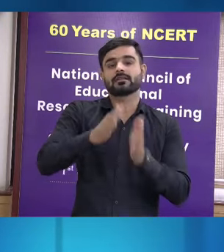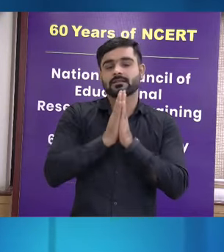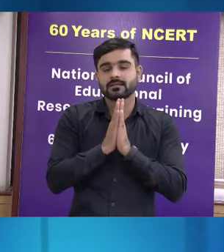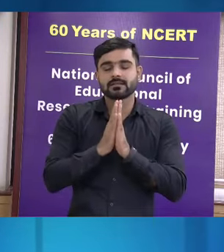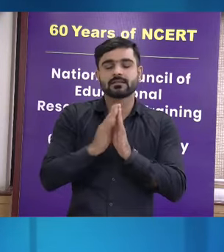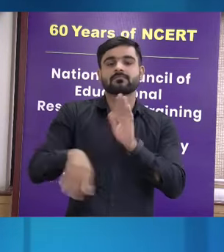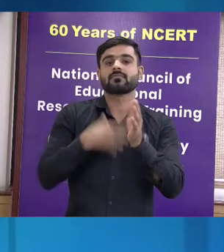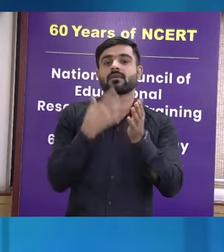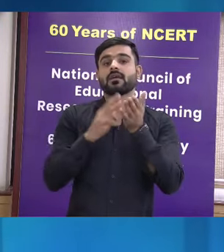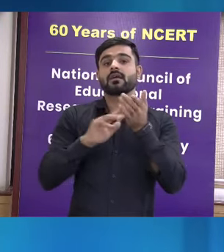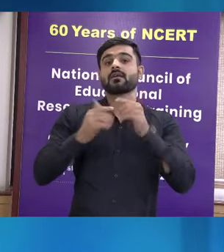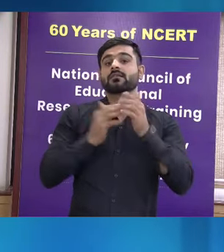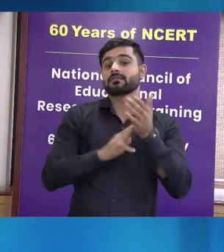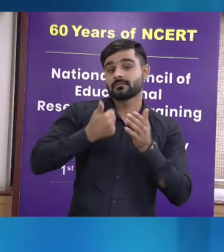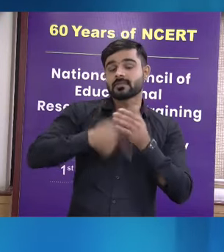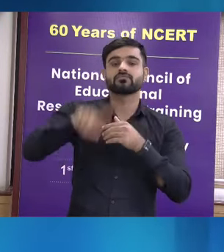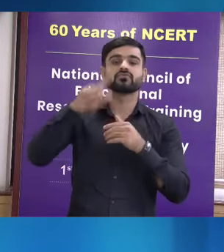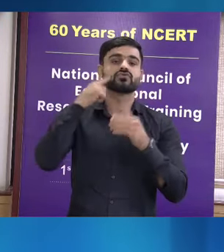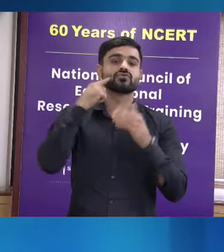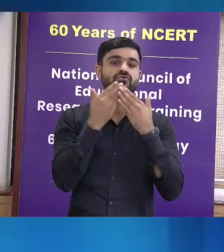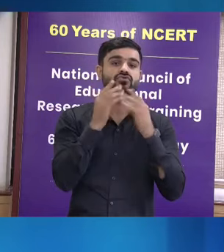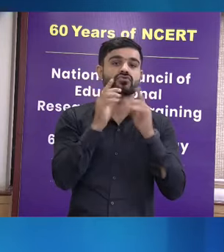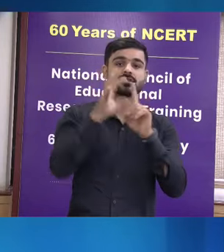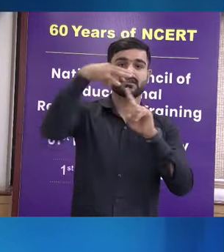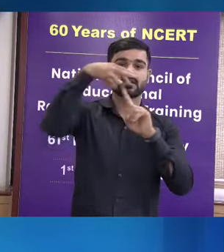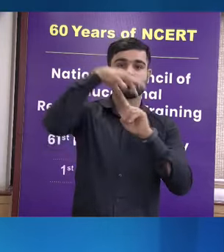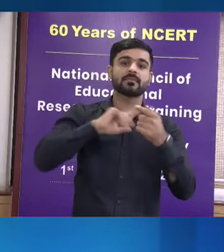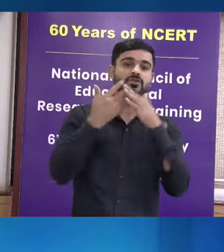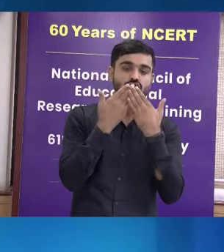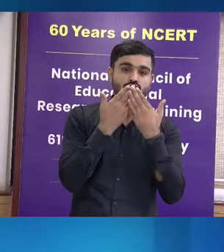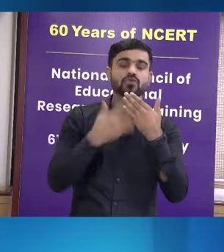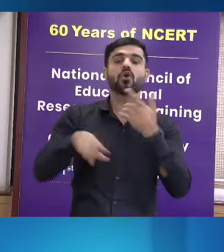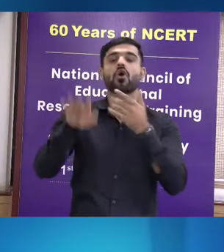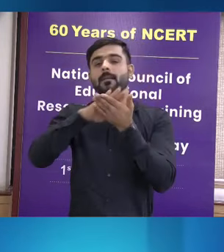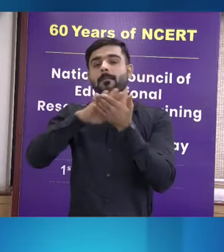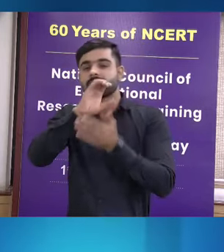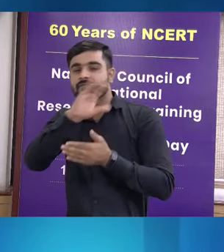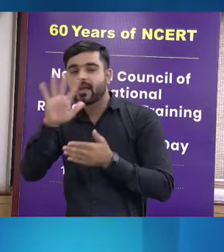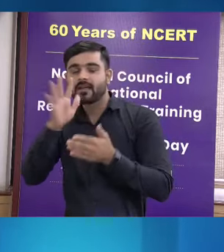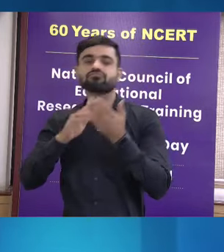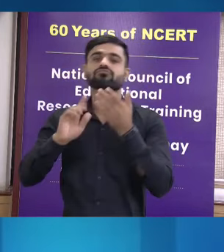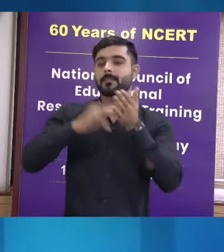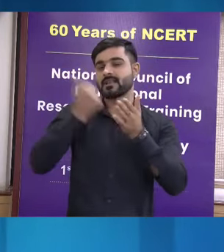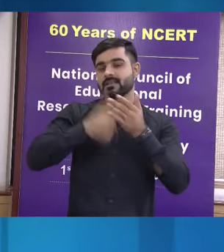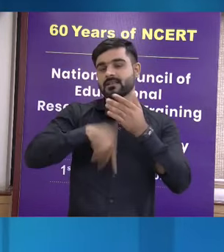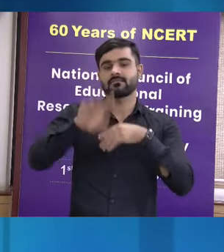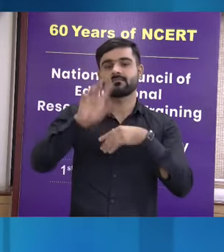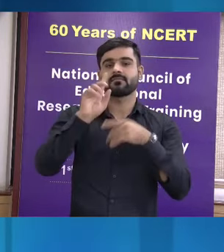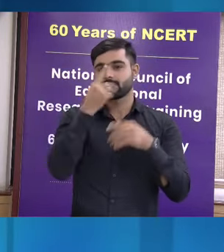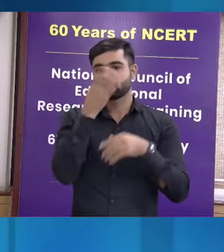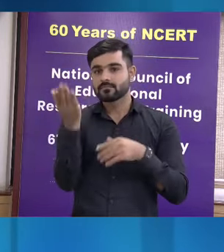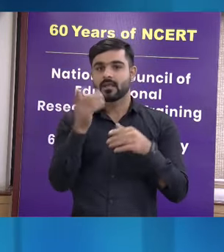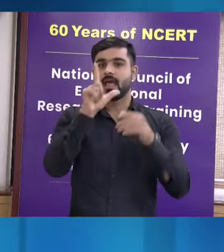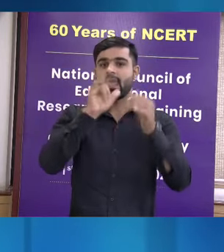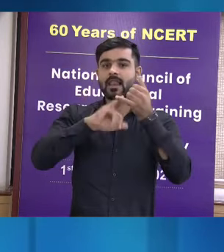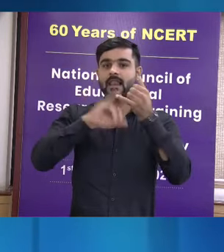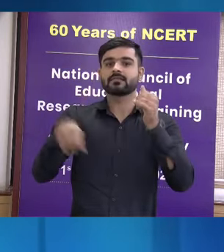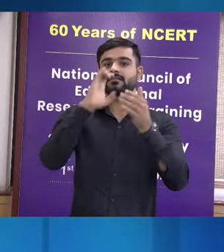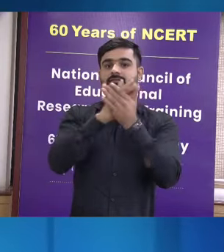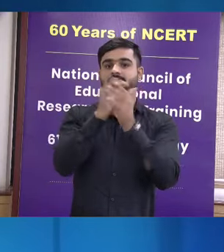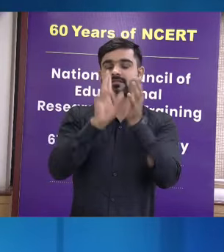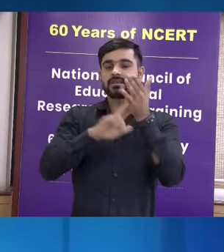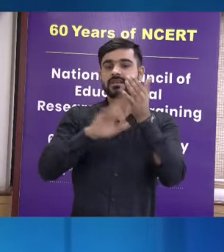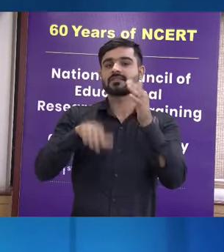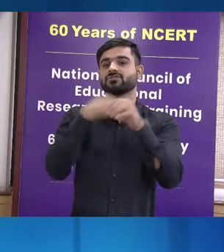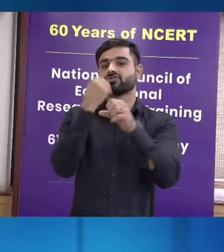Secretary Institutions, Department of School Education and Literacy, Ministry of Education, Mrs. L.S. Chang San, to